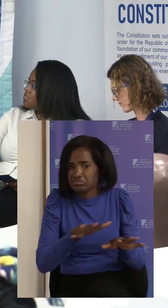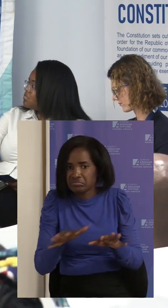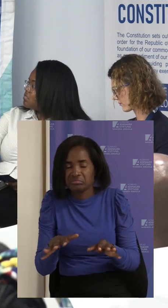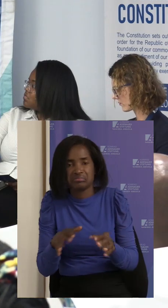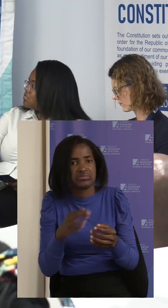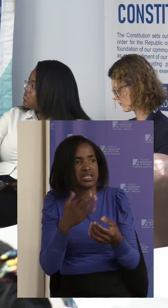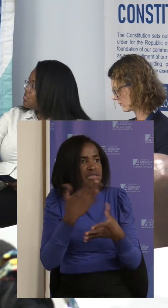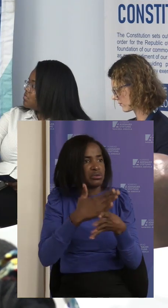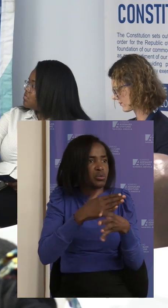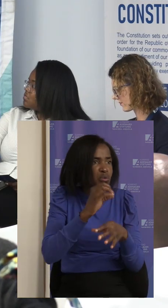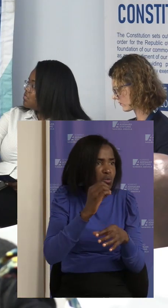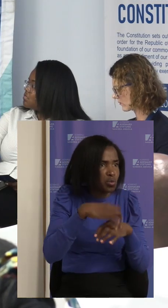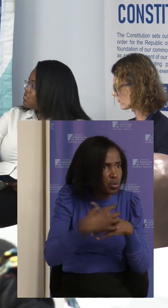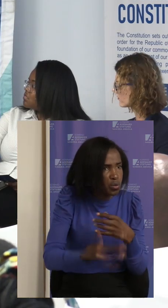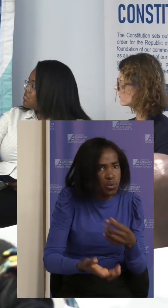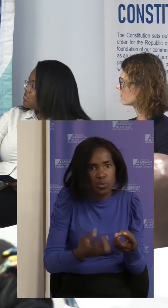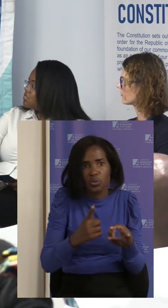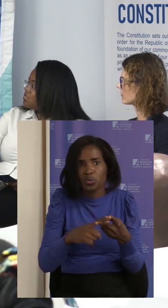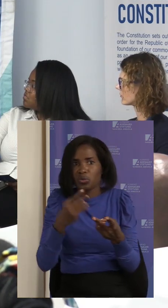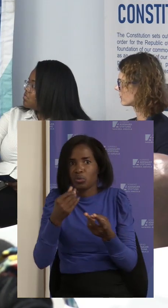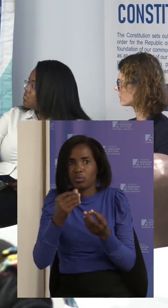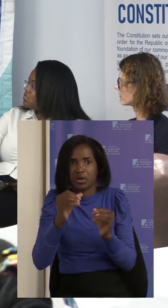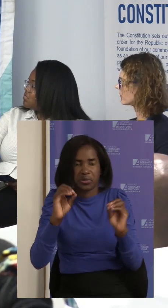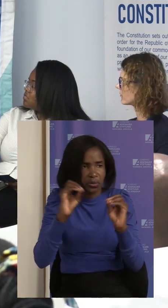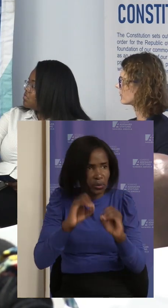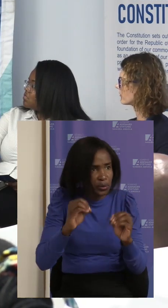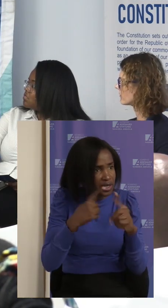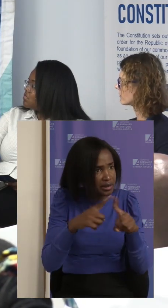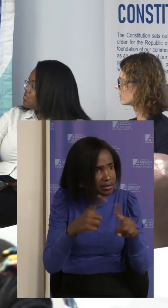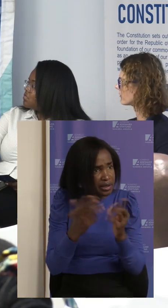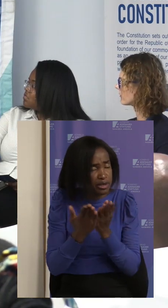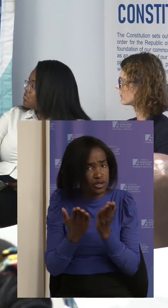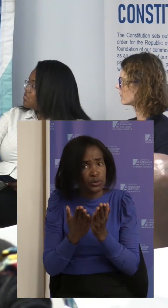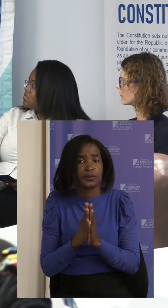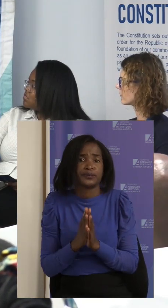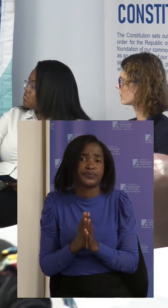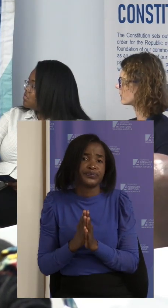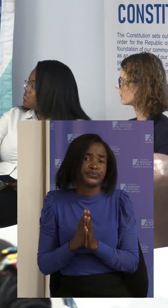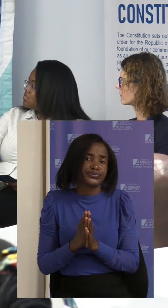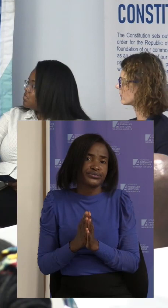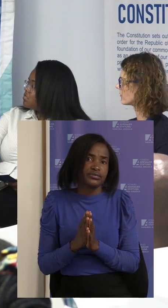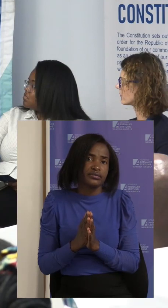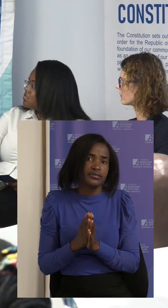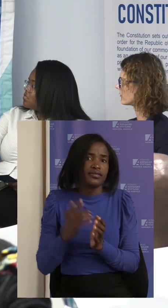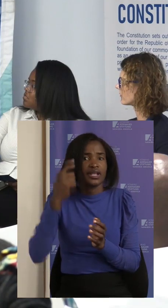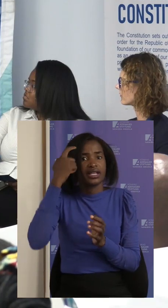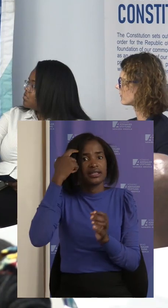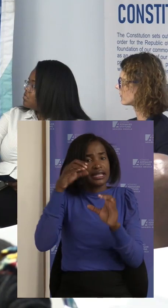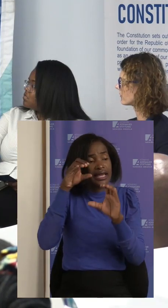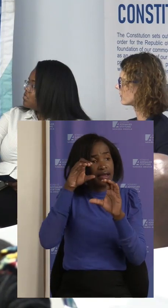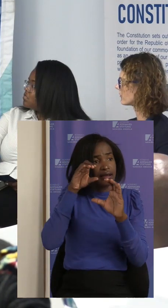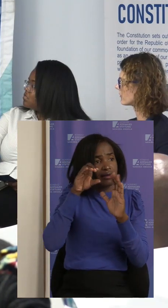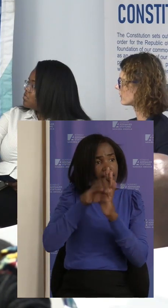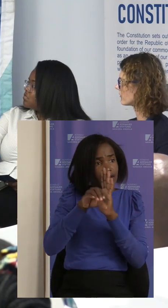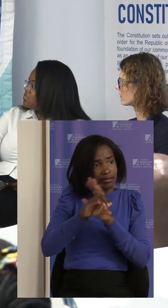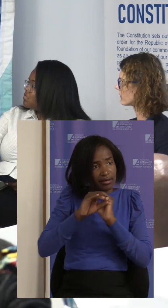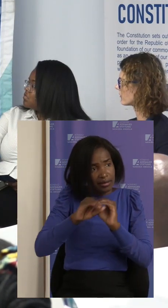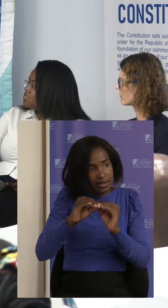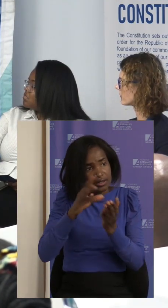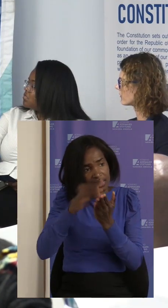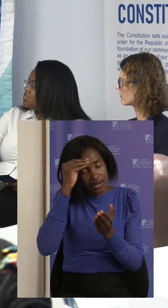of interrupted school. I mean, the curriculum, teaching and learning was